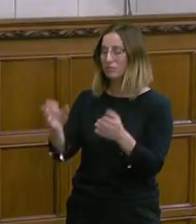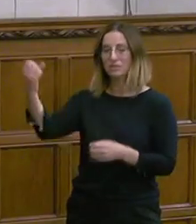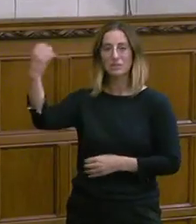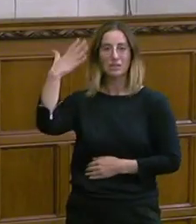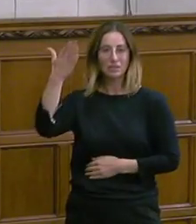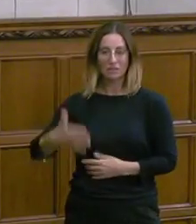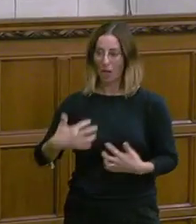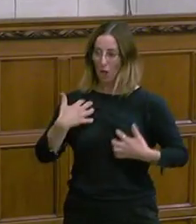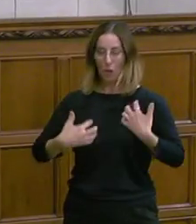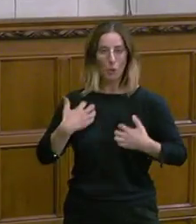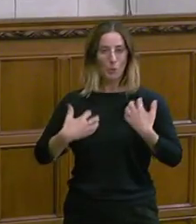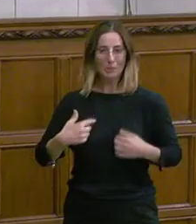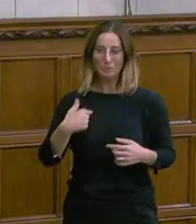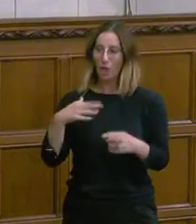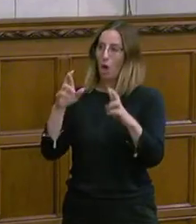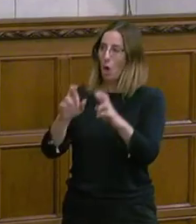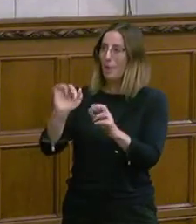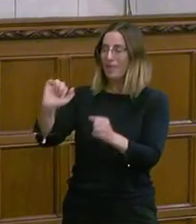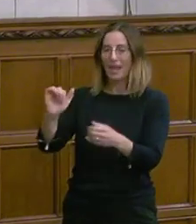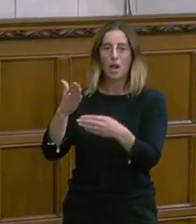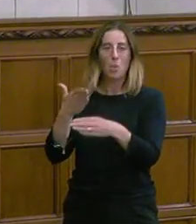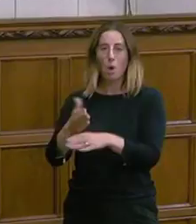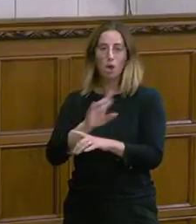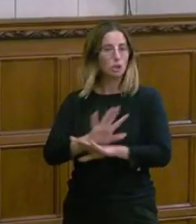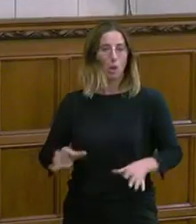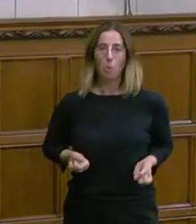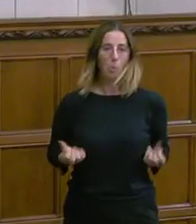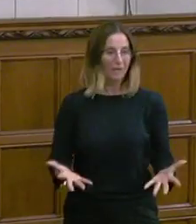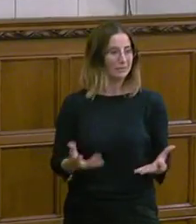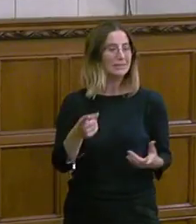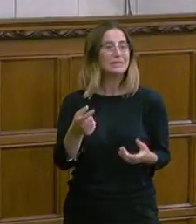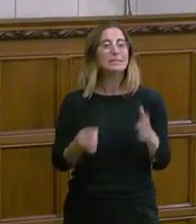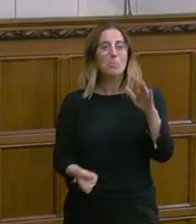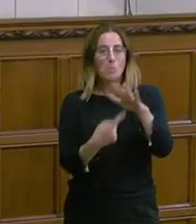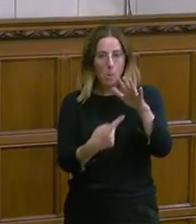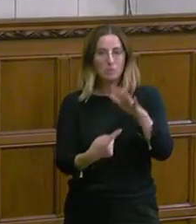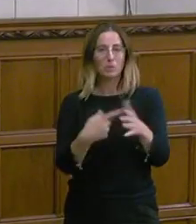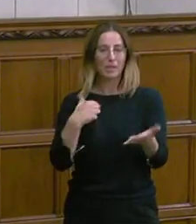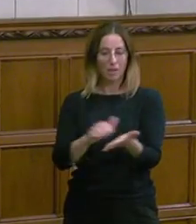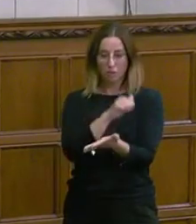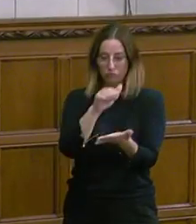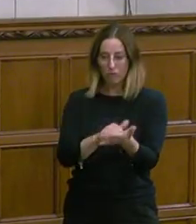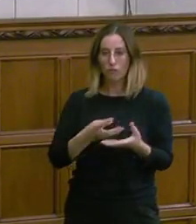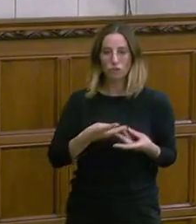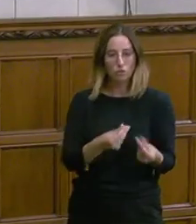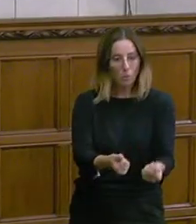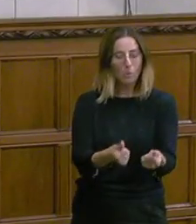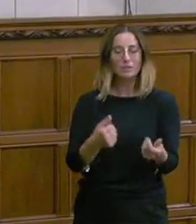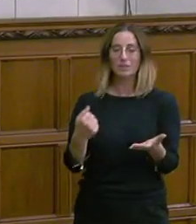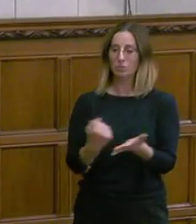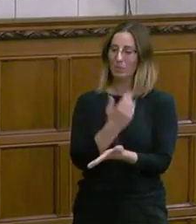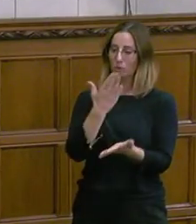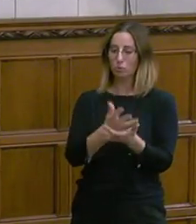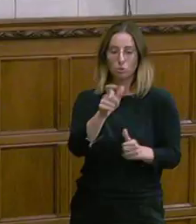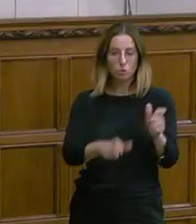teachers there is not in vain. It is important that we get the right resources and support in place to help students throughout their school